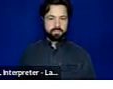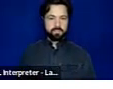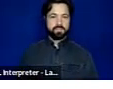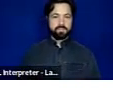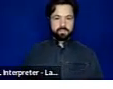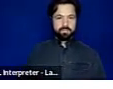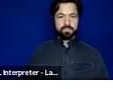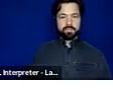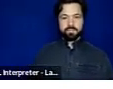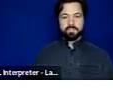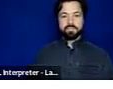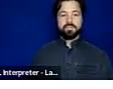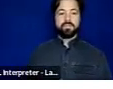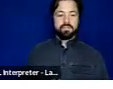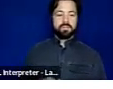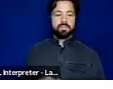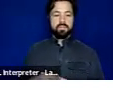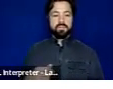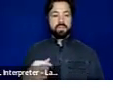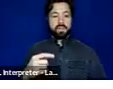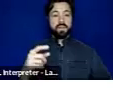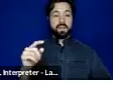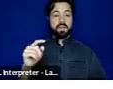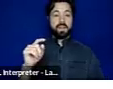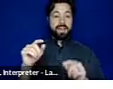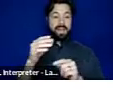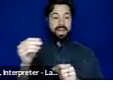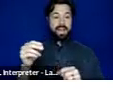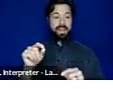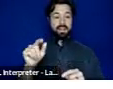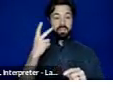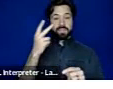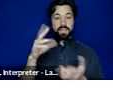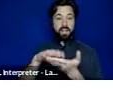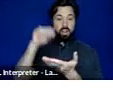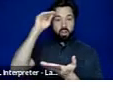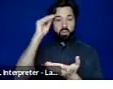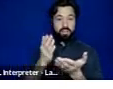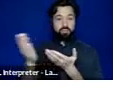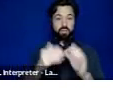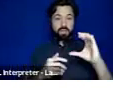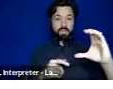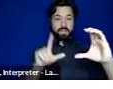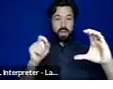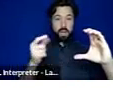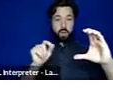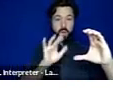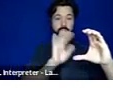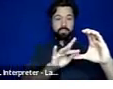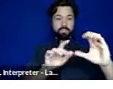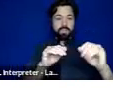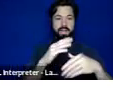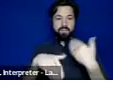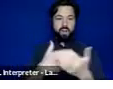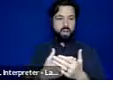Okay. I also showed that if you click on the Learning Services logo, you can access everybody. You've got the Writing